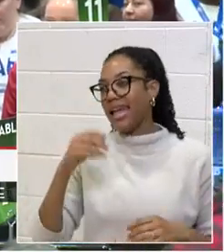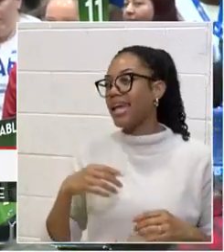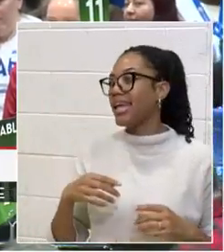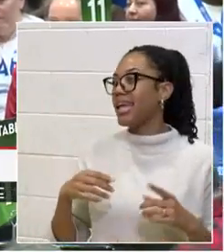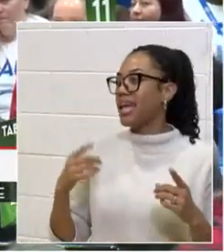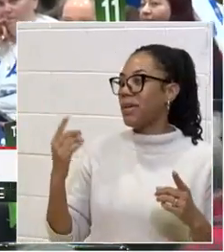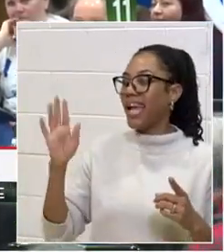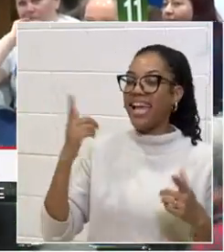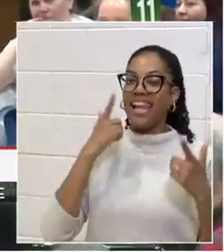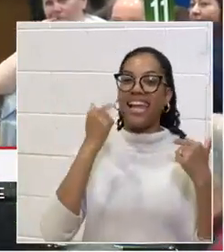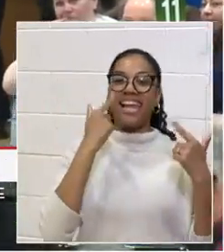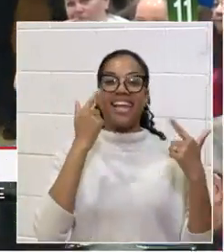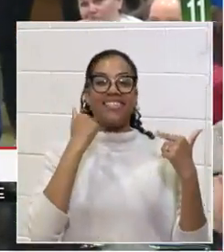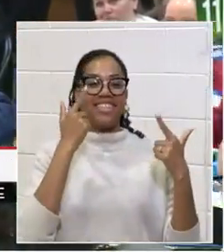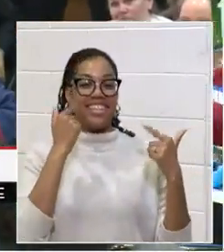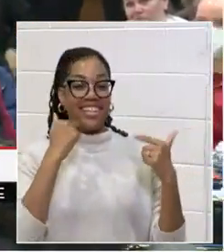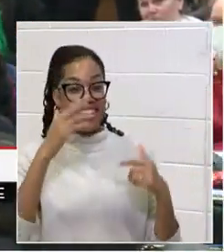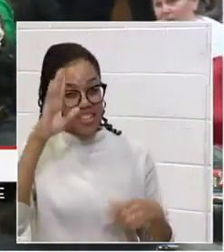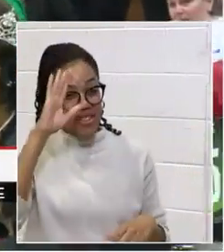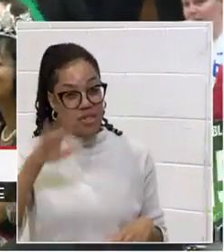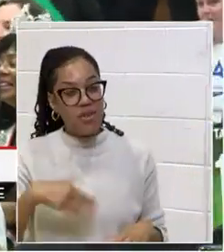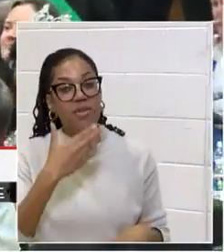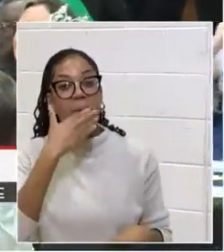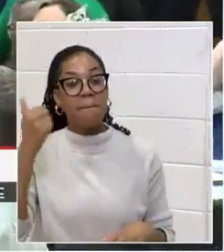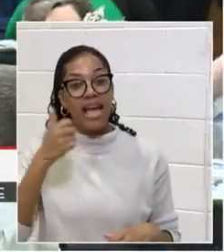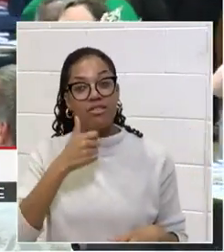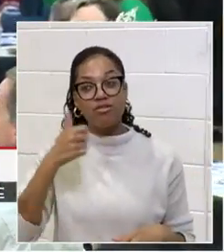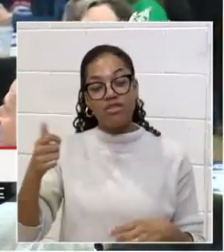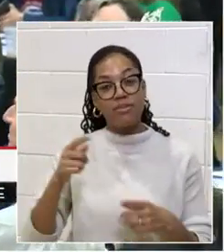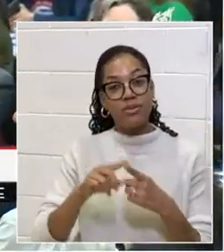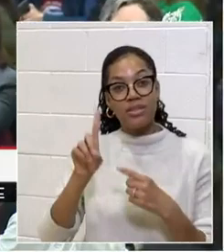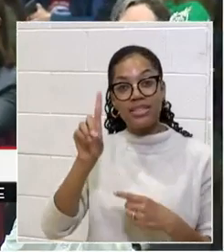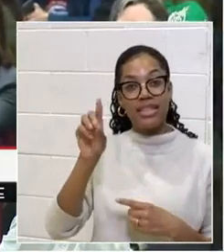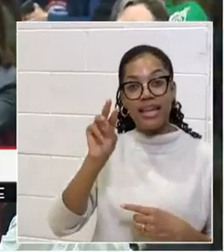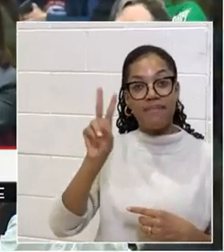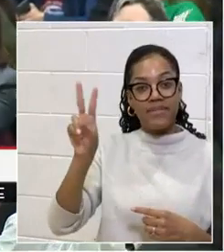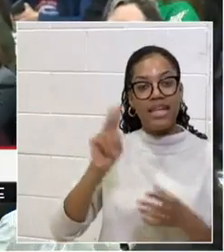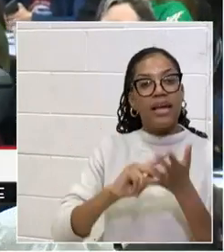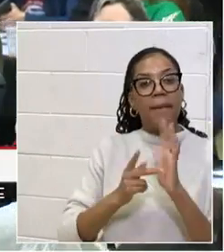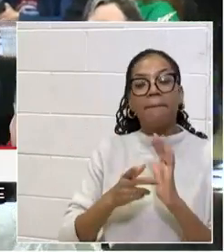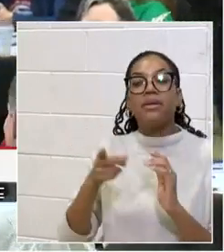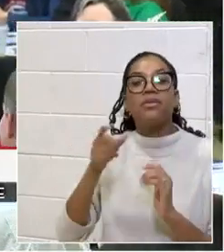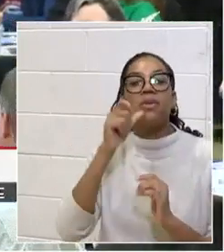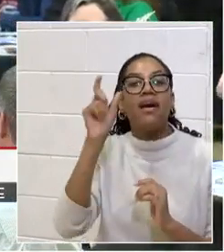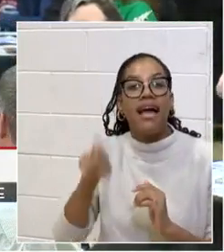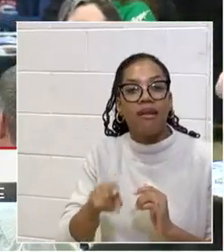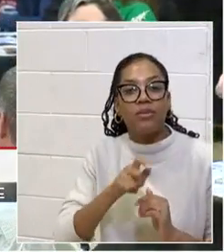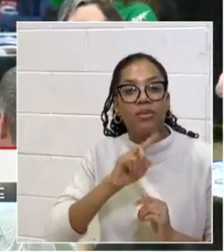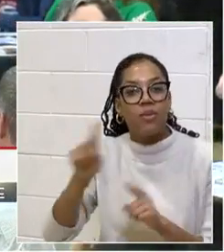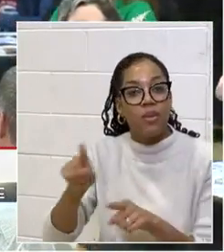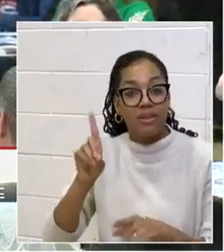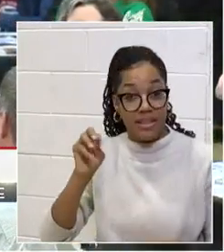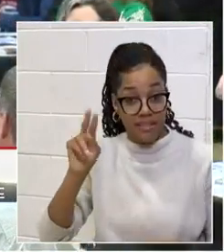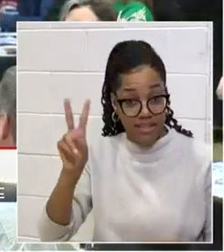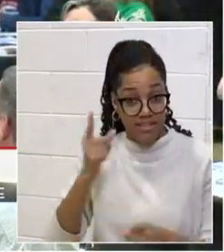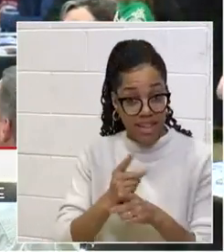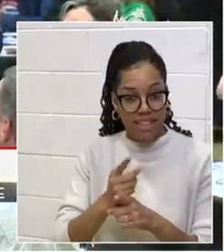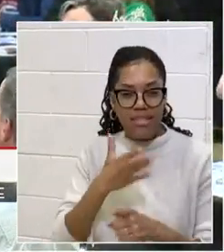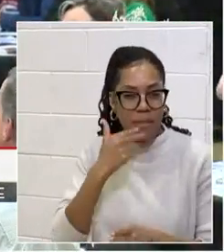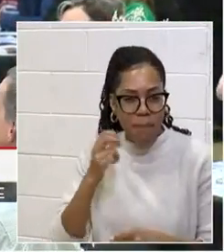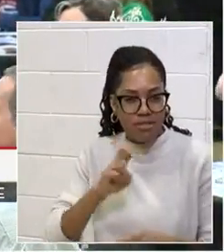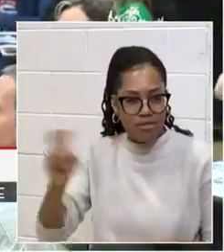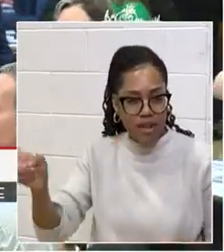Do you know the best trip to the DMV is the one that you don't have to take? Did somebody tell you that? And